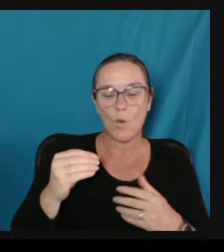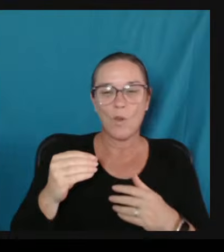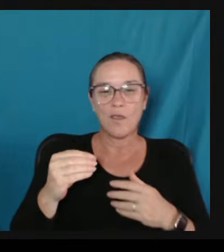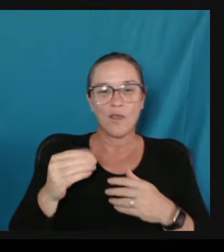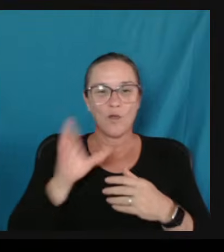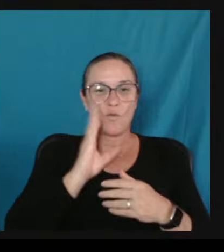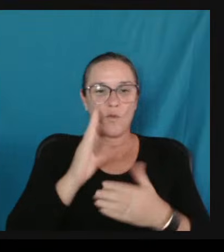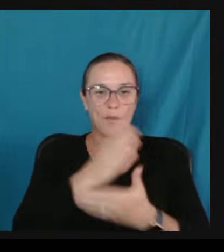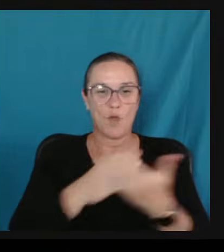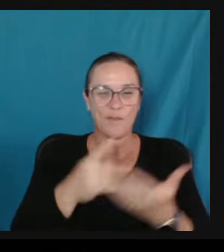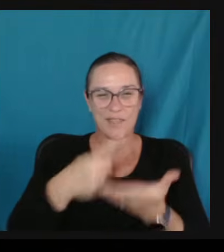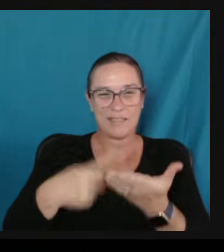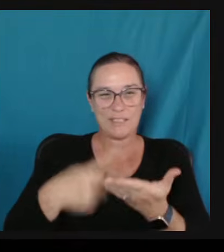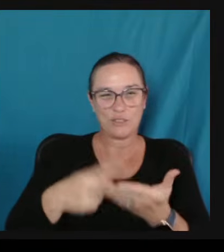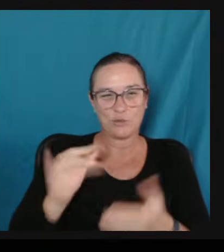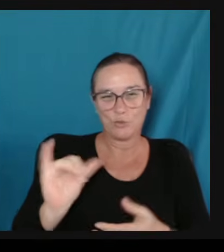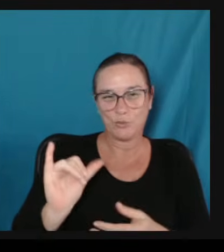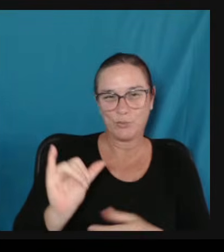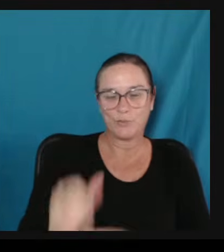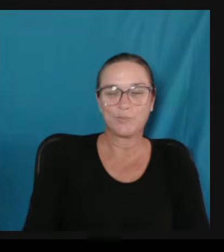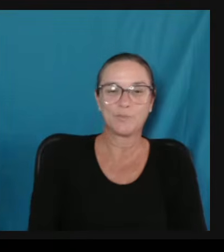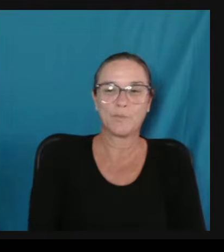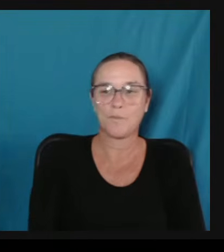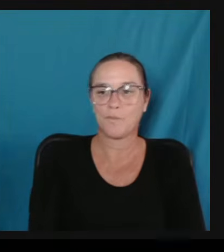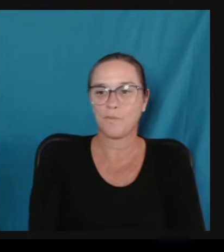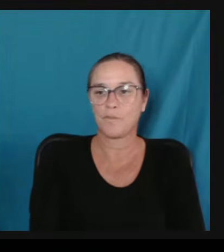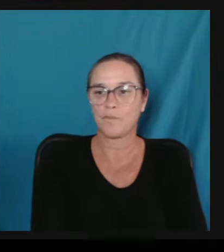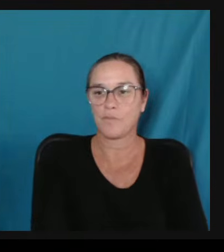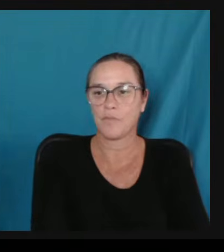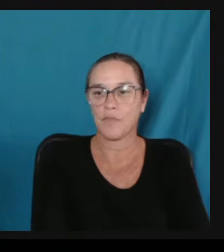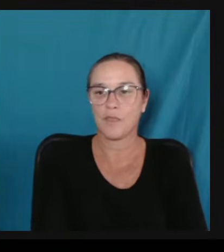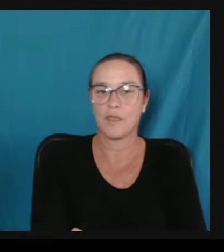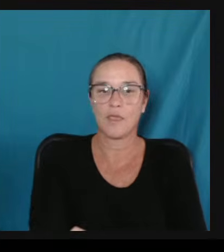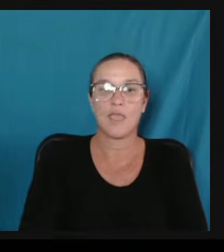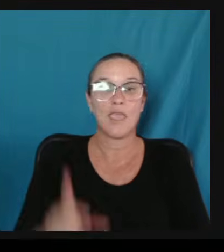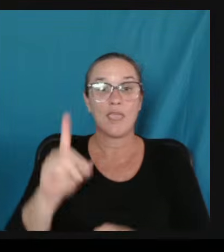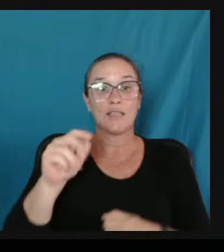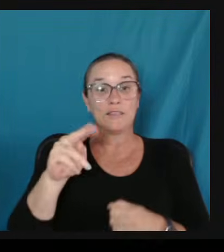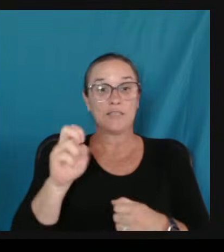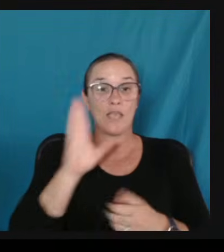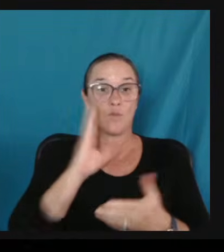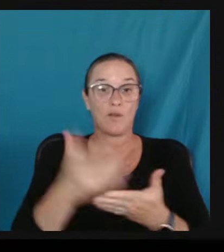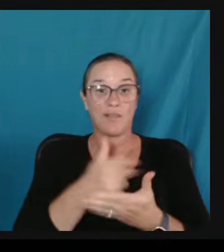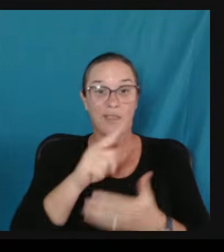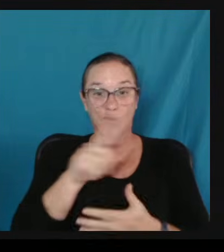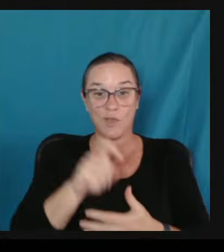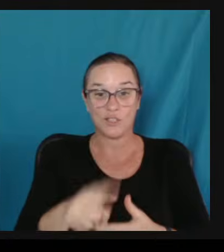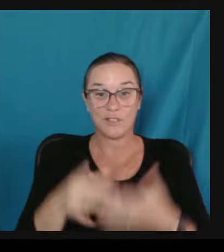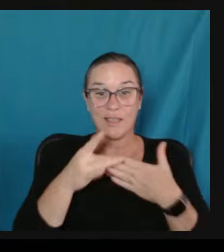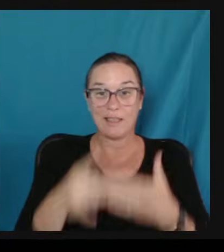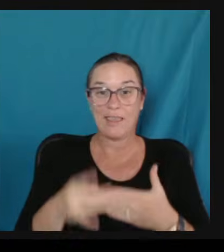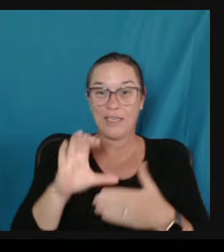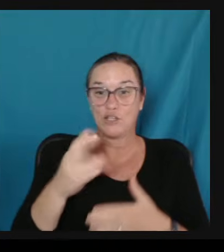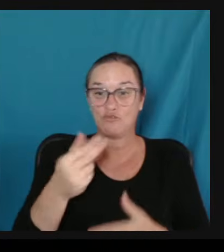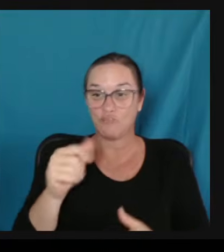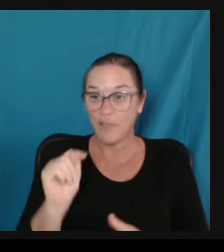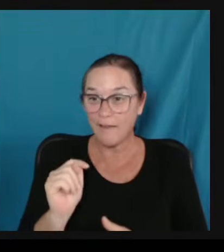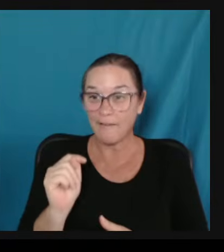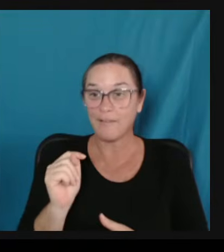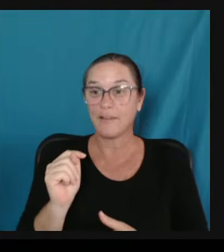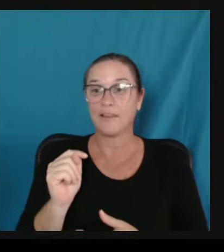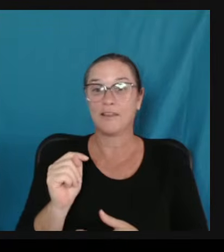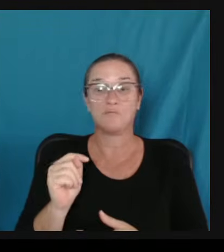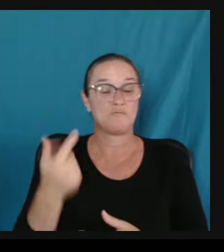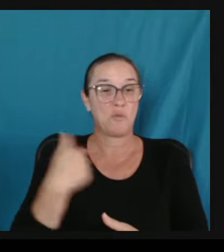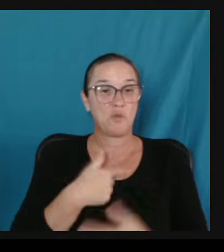too. All right. So Dana will be leading discussion and collecting questions as usual. And otherwise, we'll get into our